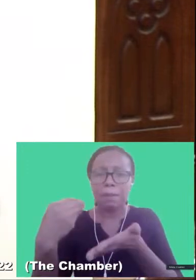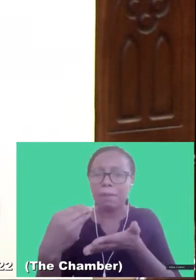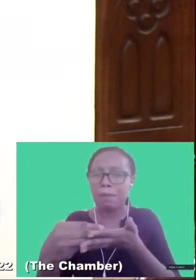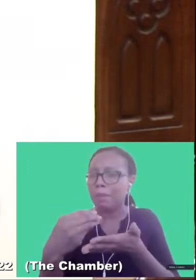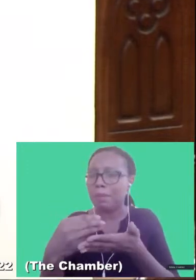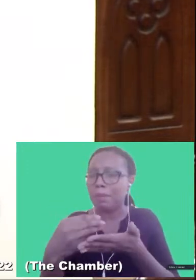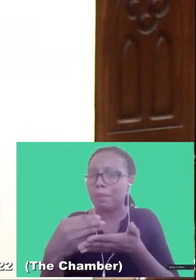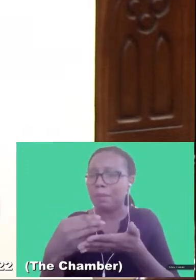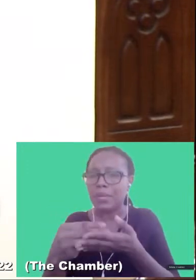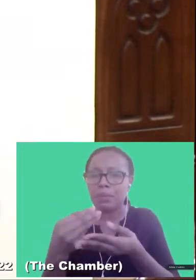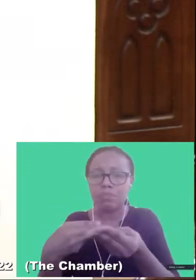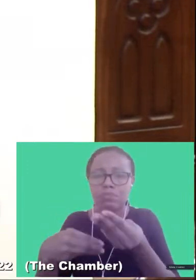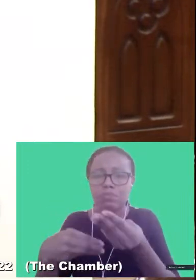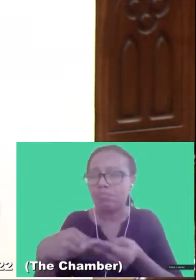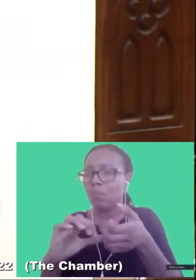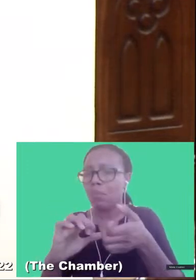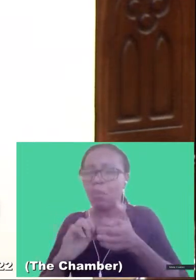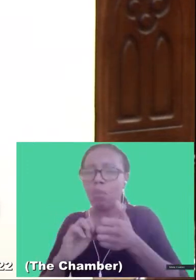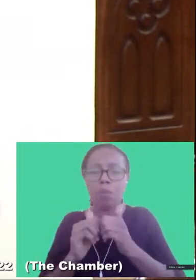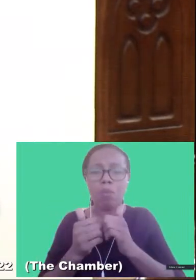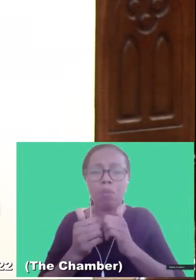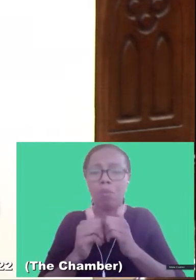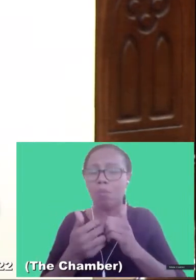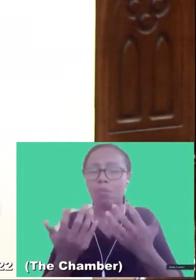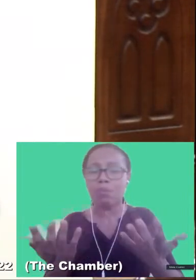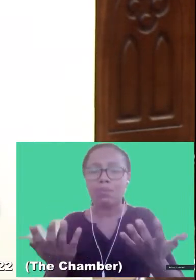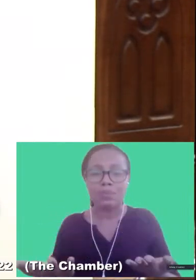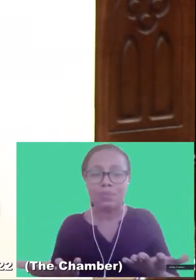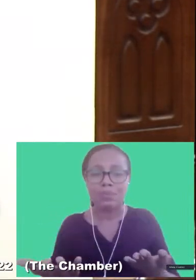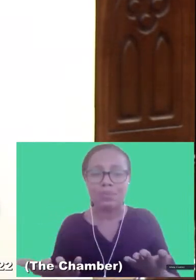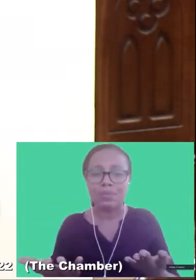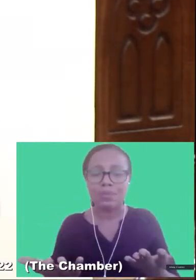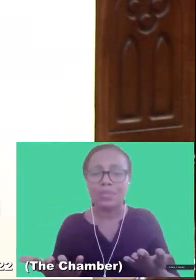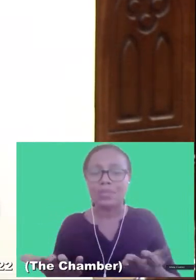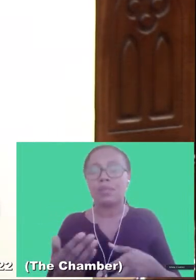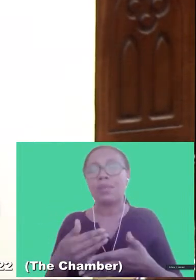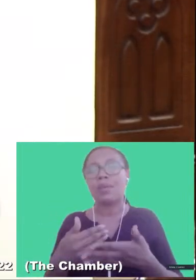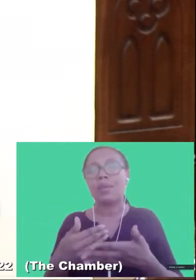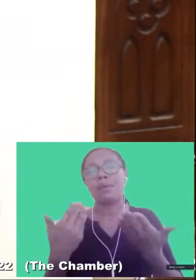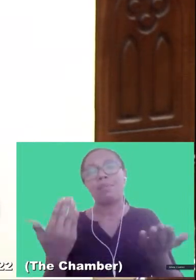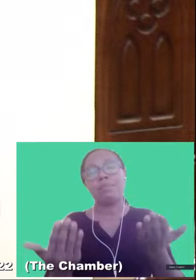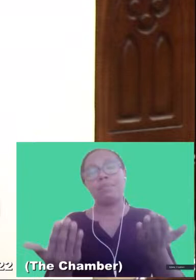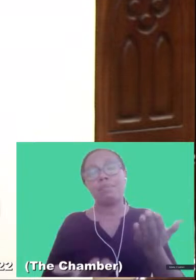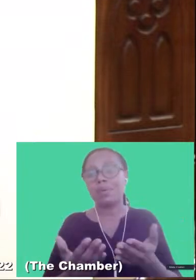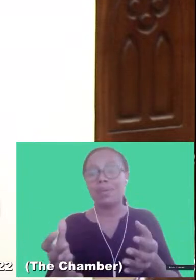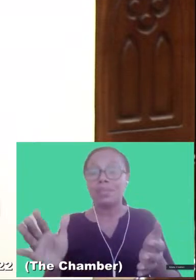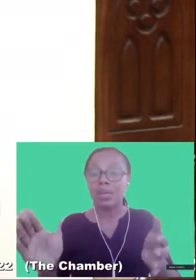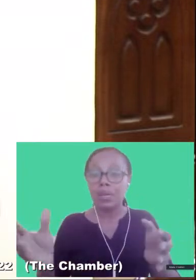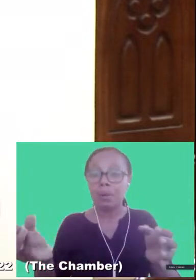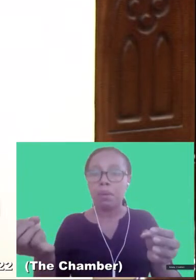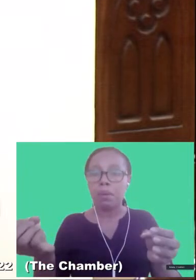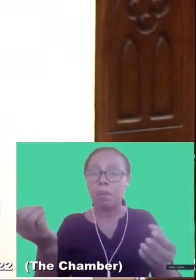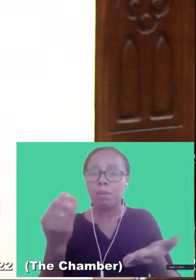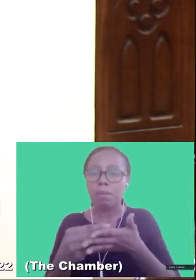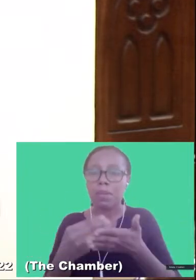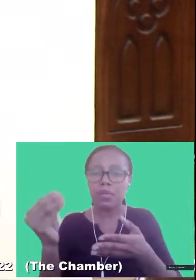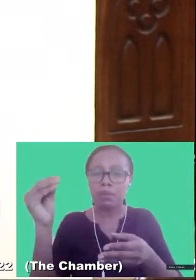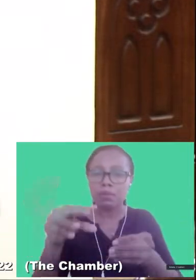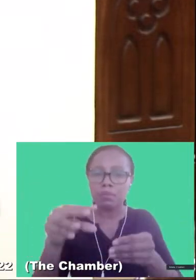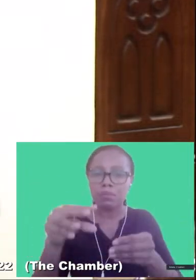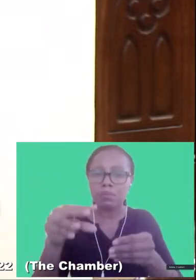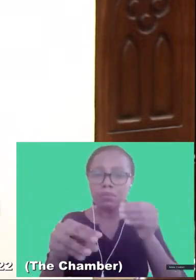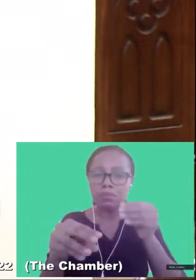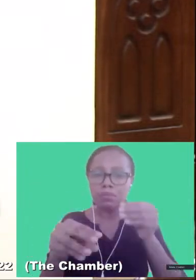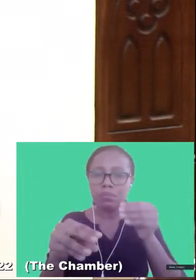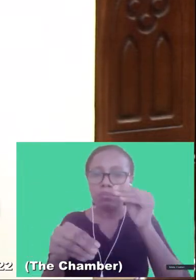collectively purchasing items at lower unit costs. Sometimes those persons don't have